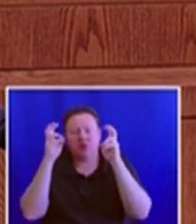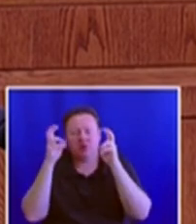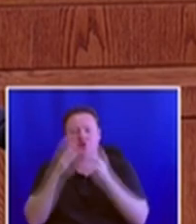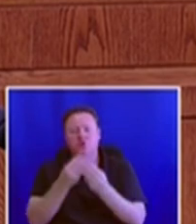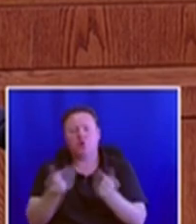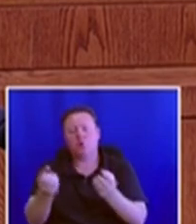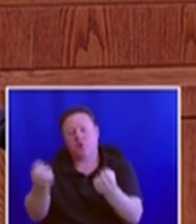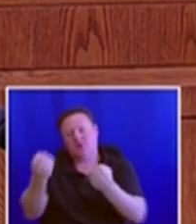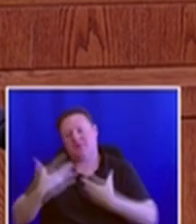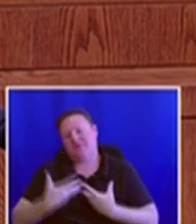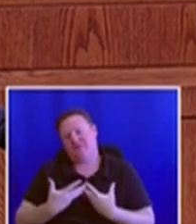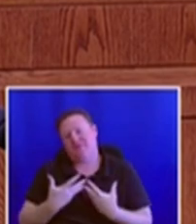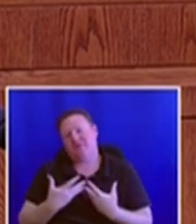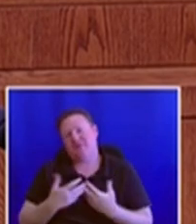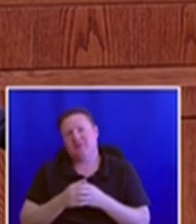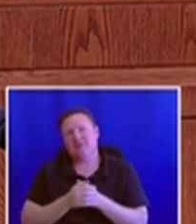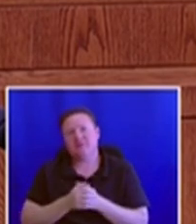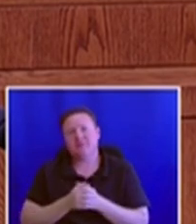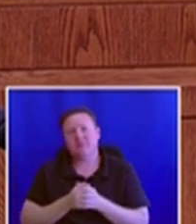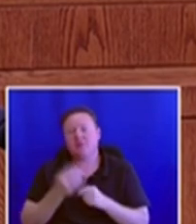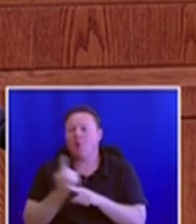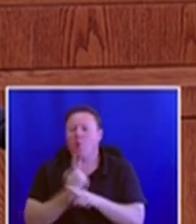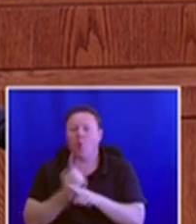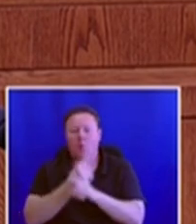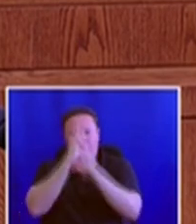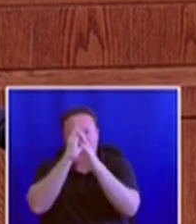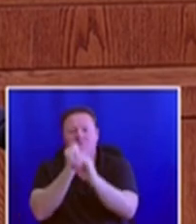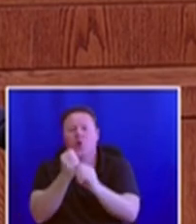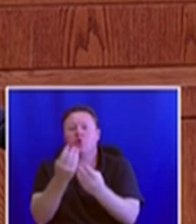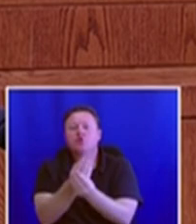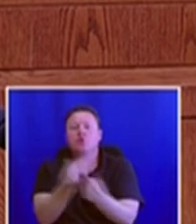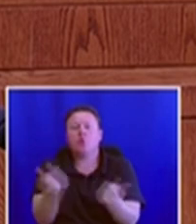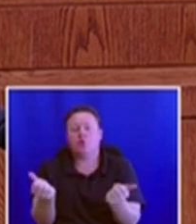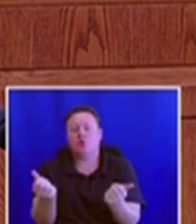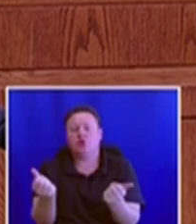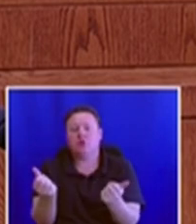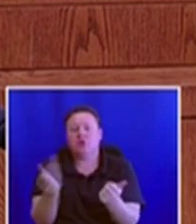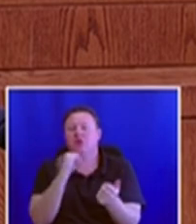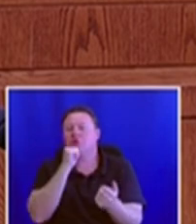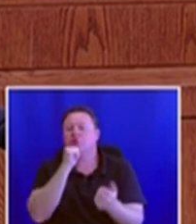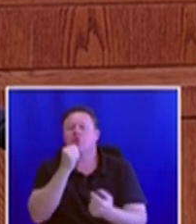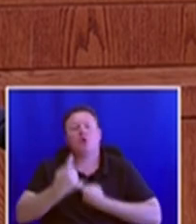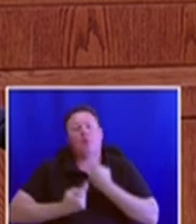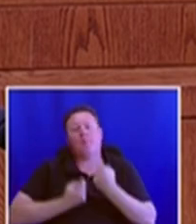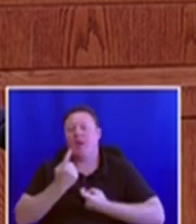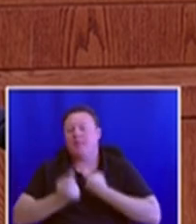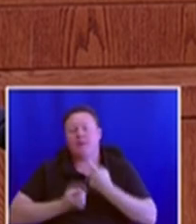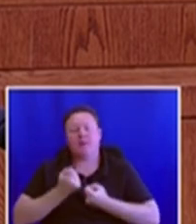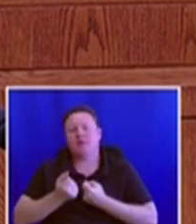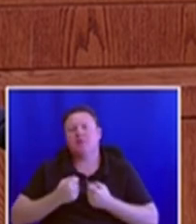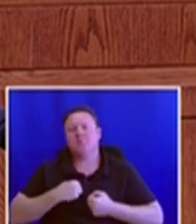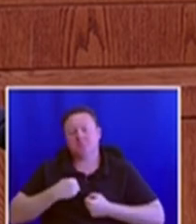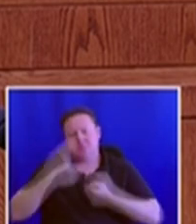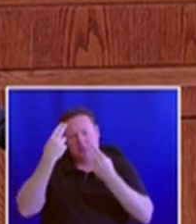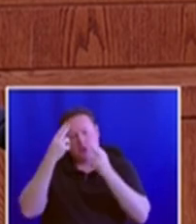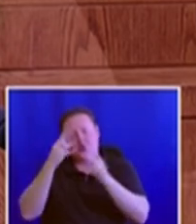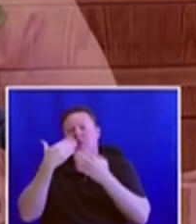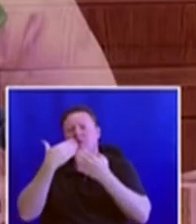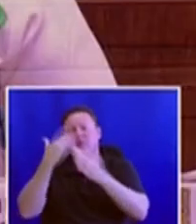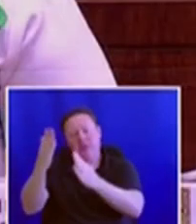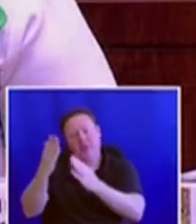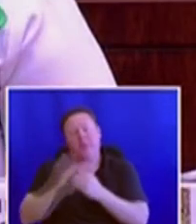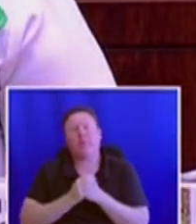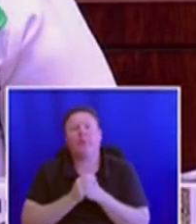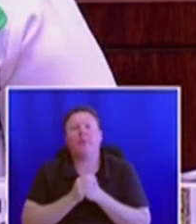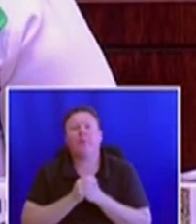solution. So she was solution-oriented, and I truly honor and thank her. It is